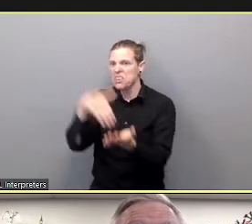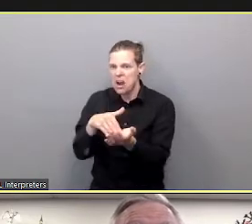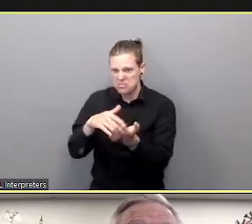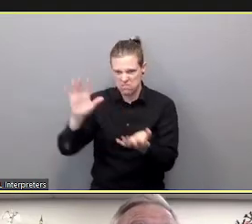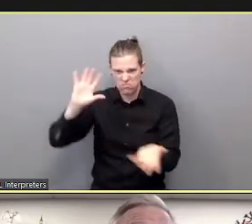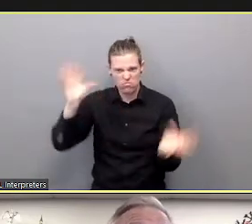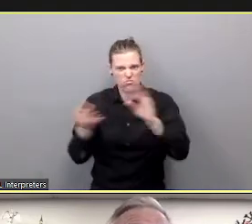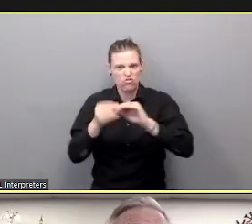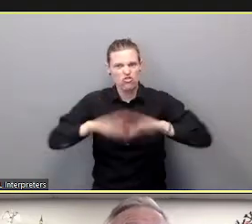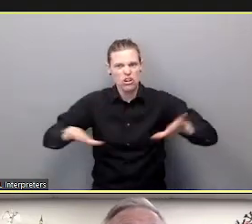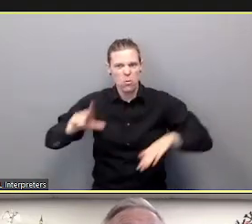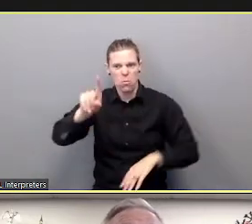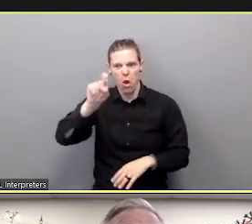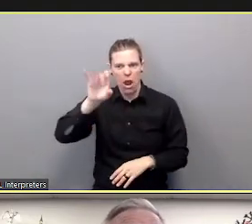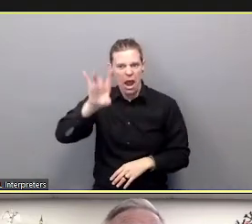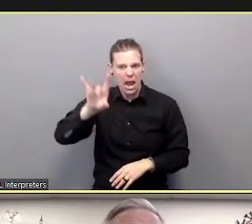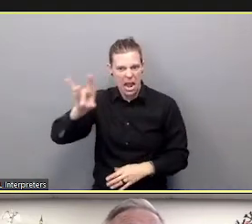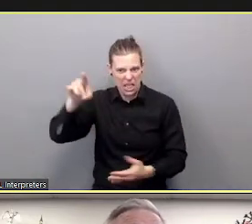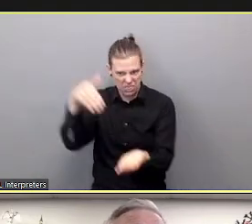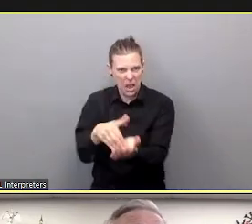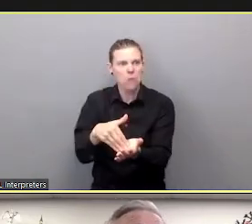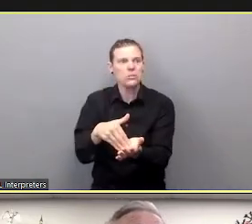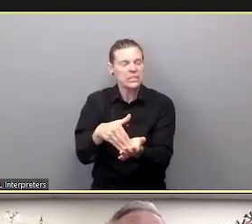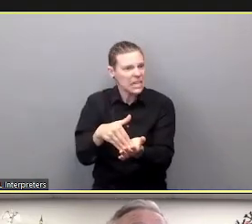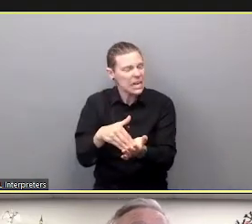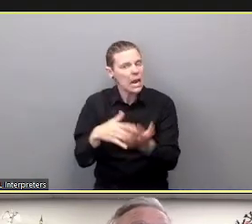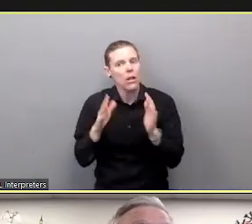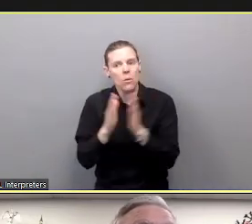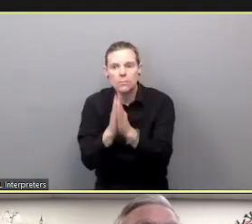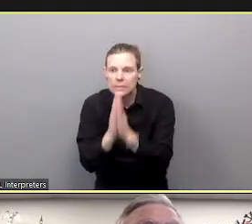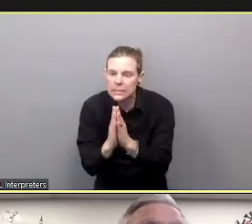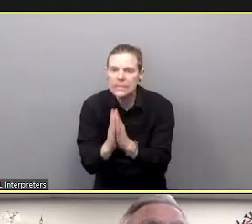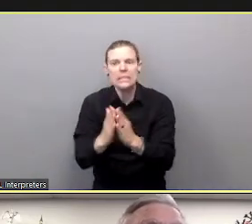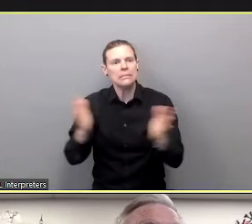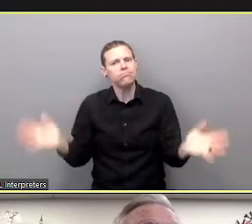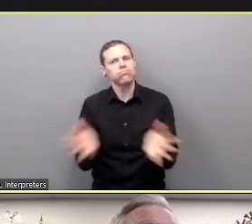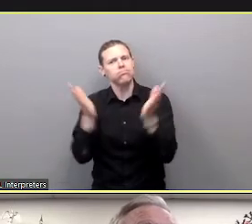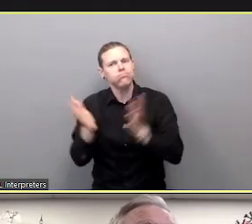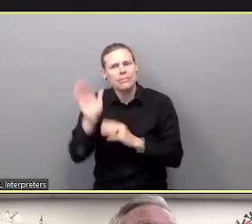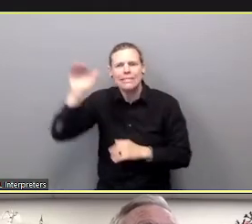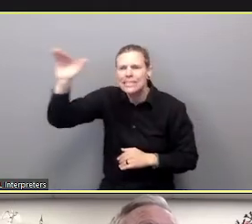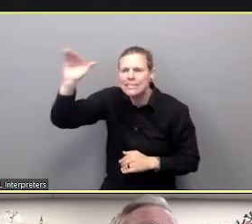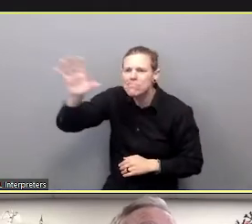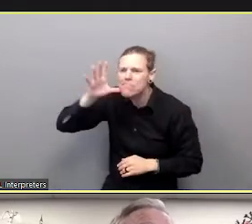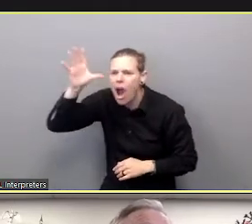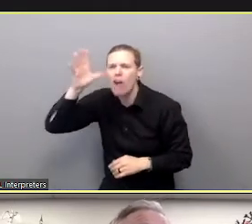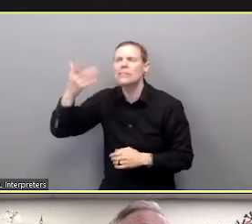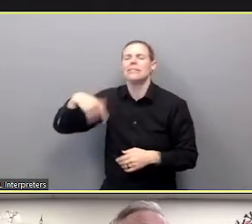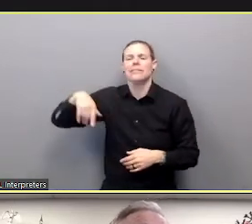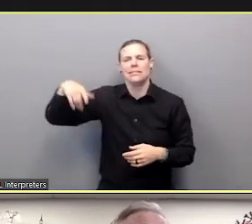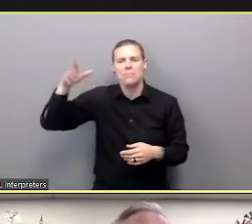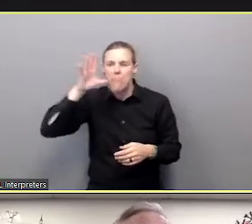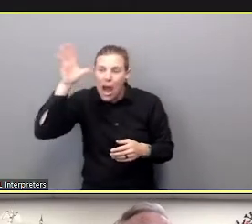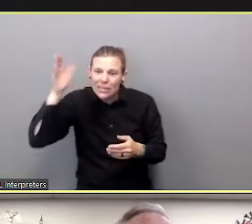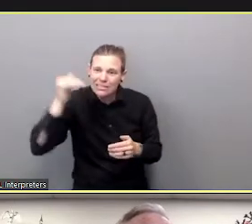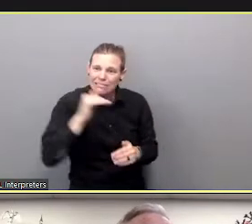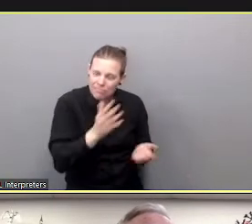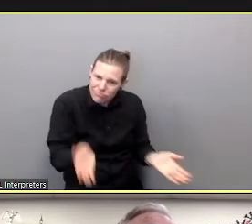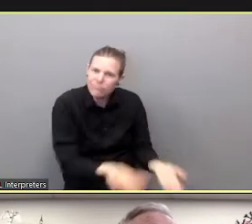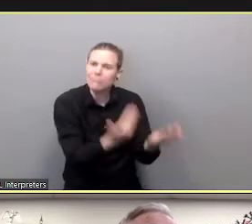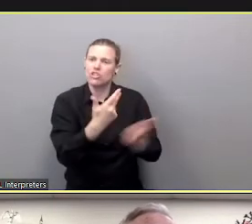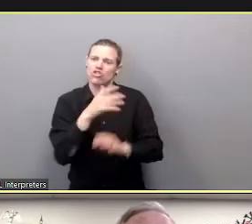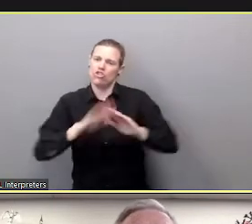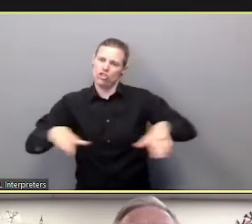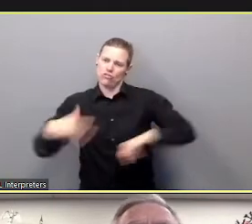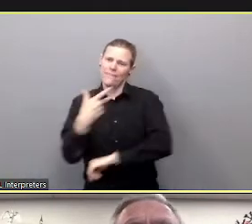speak to and encourage parents to strongly consider getting your child vaccinated today. Next slide, please.